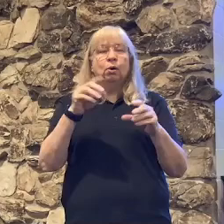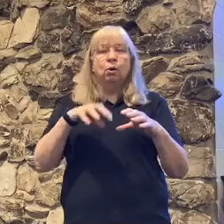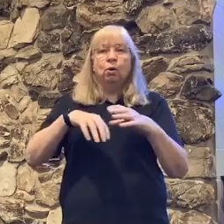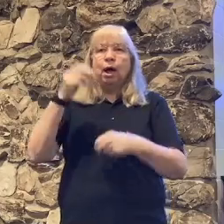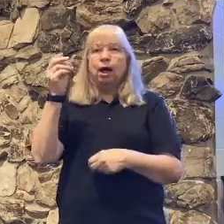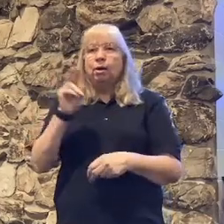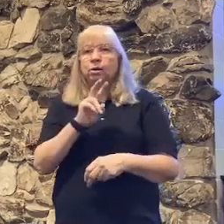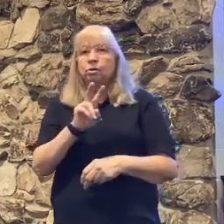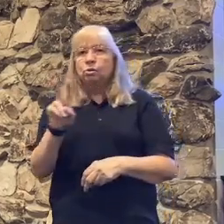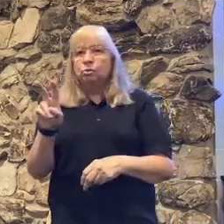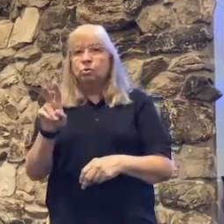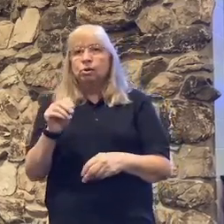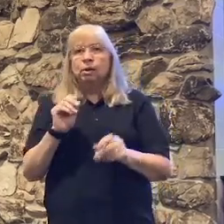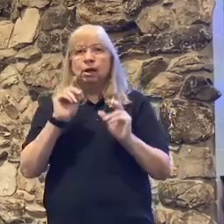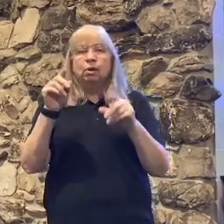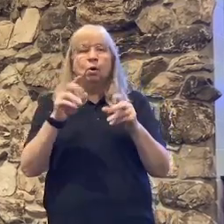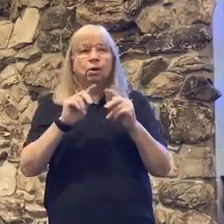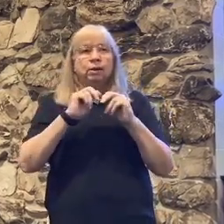They went as a team.